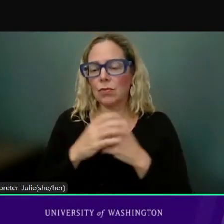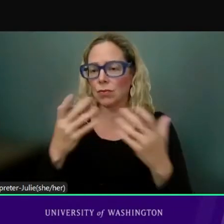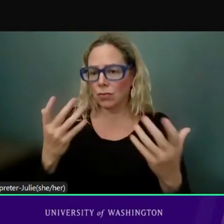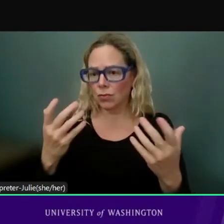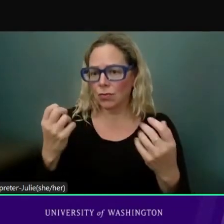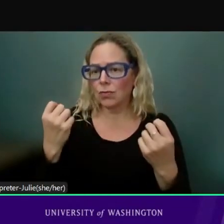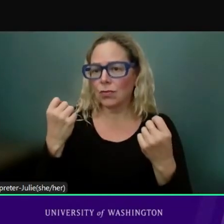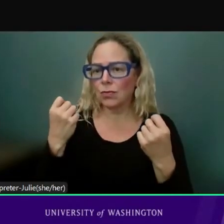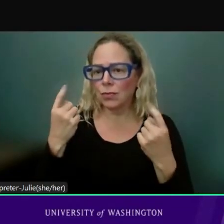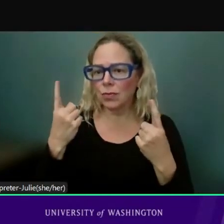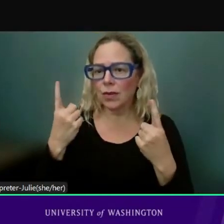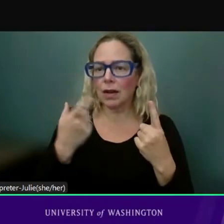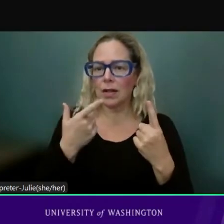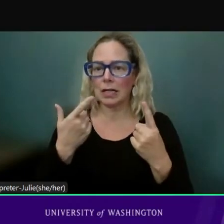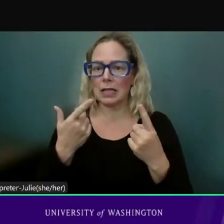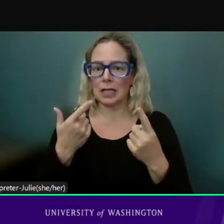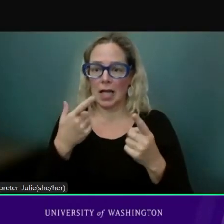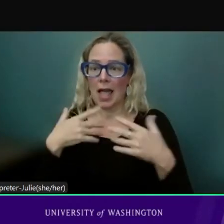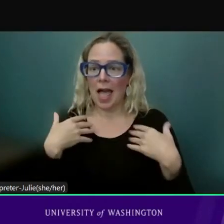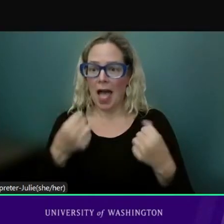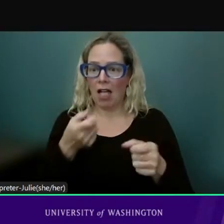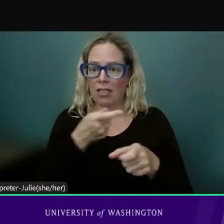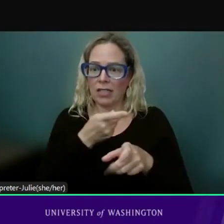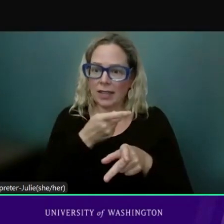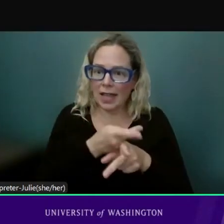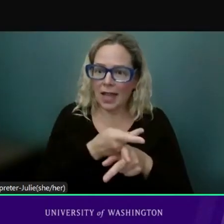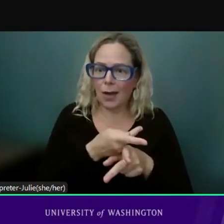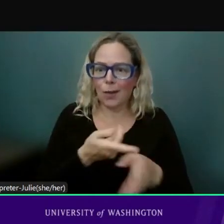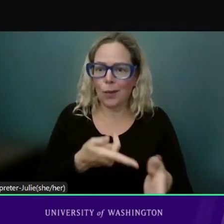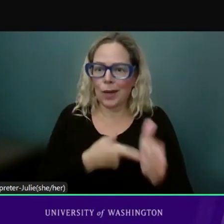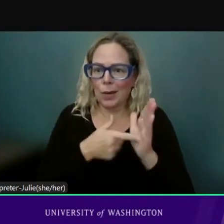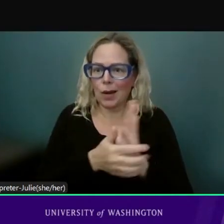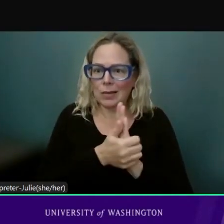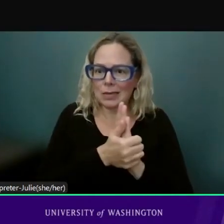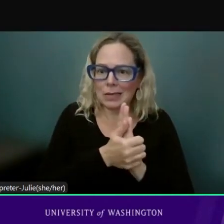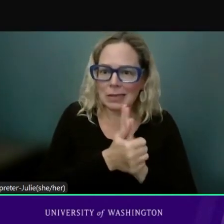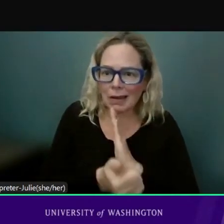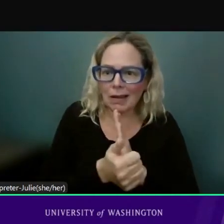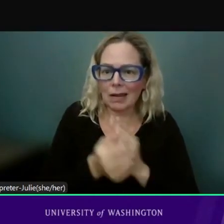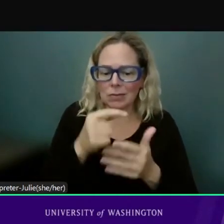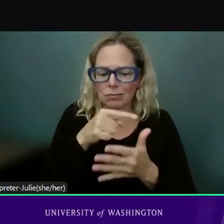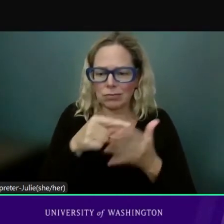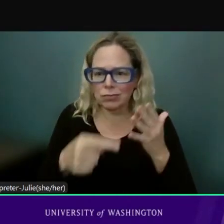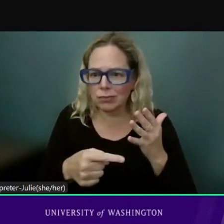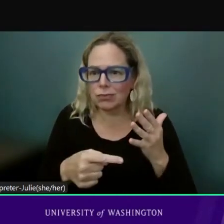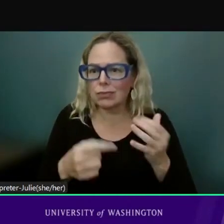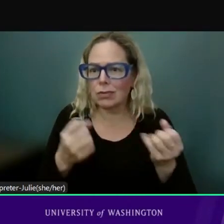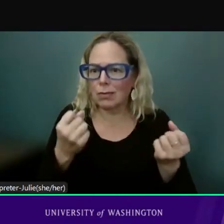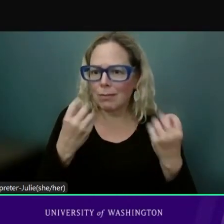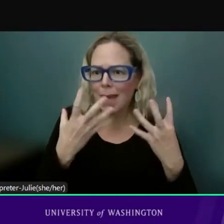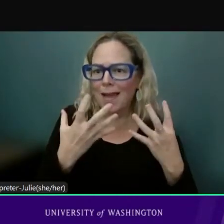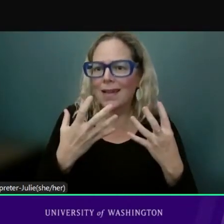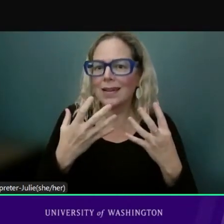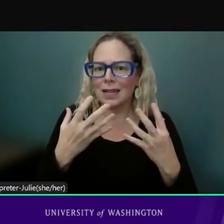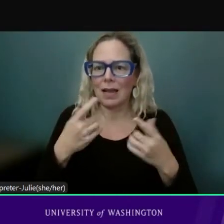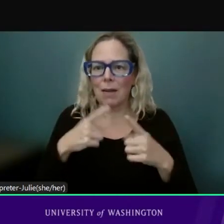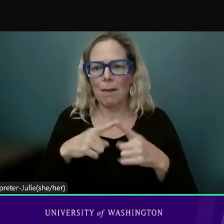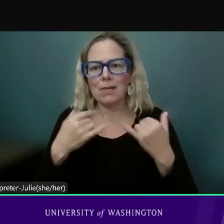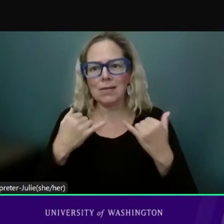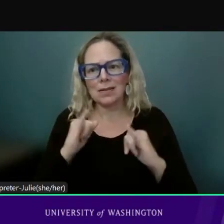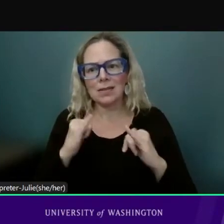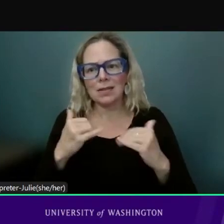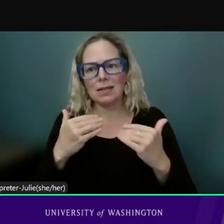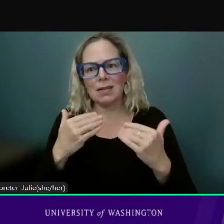the skill sets and the high demand in healthcare, but still face many barriers to stay